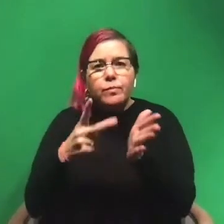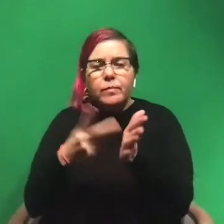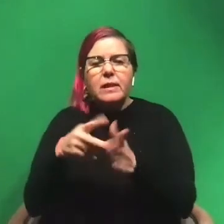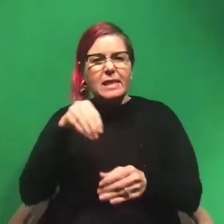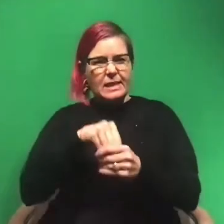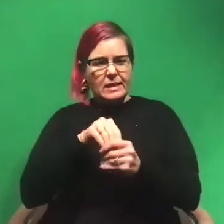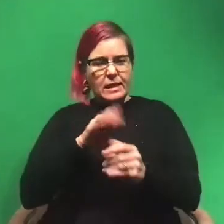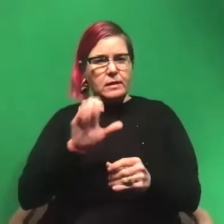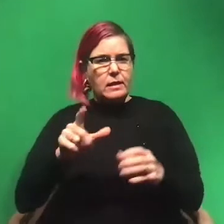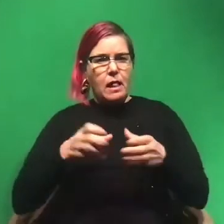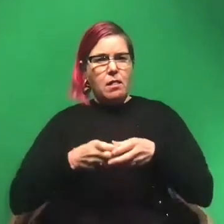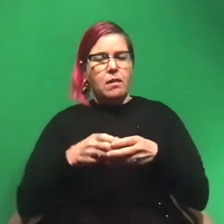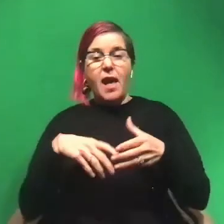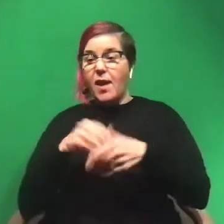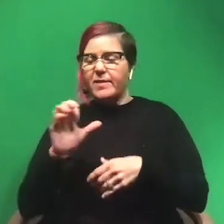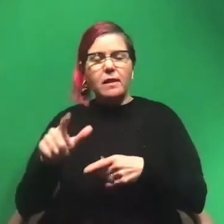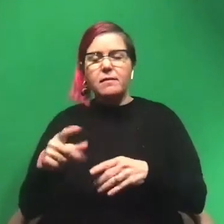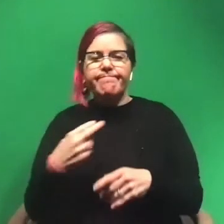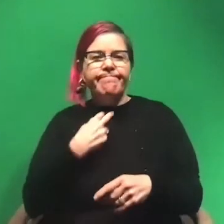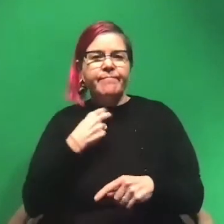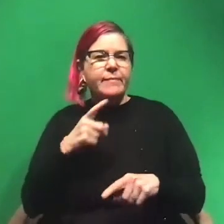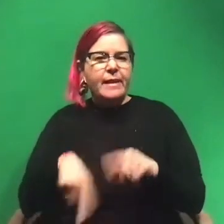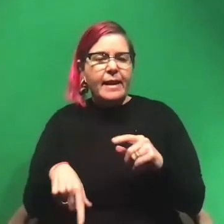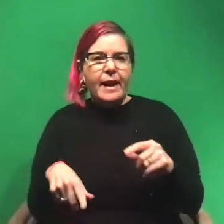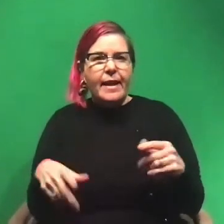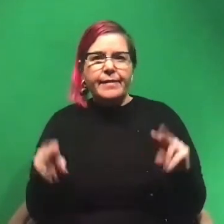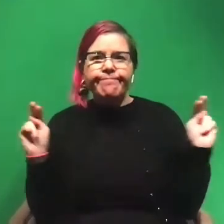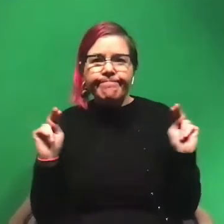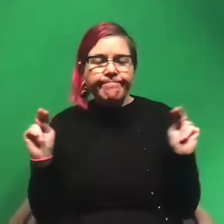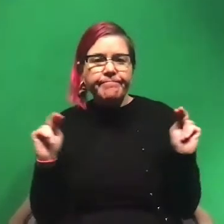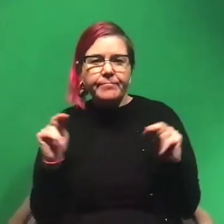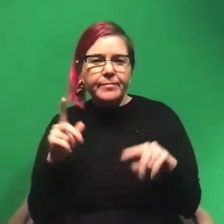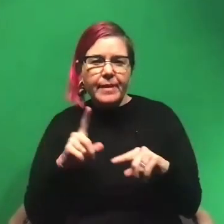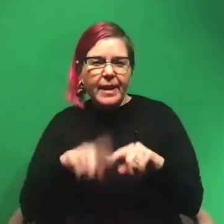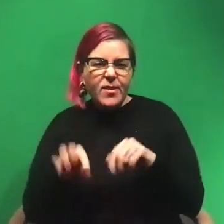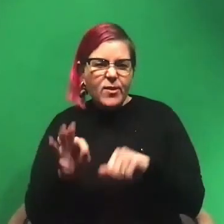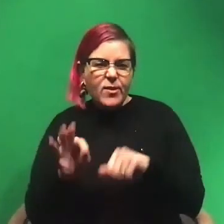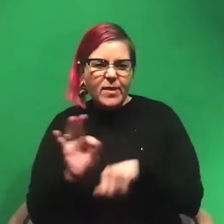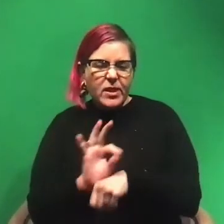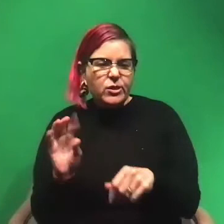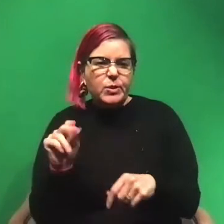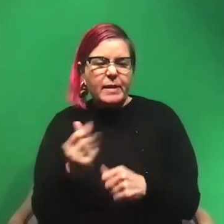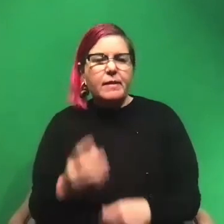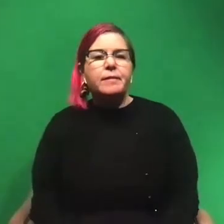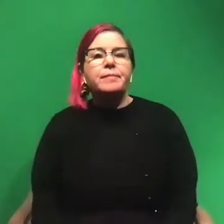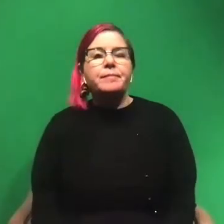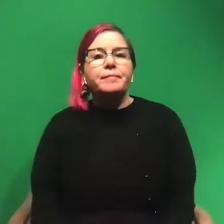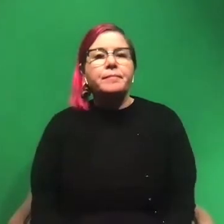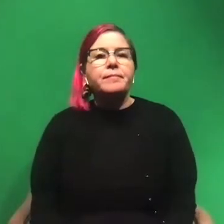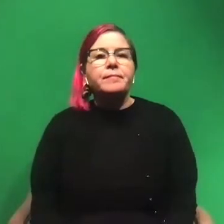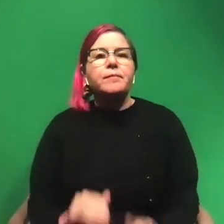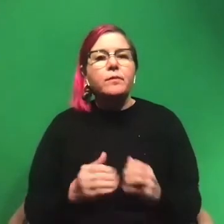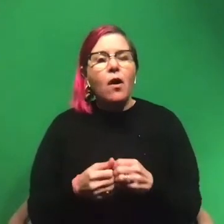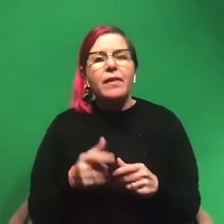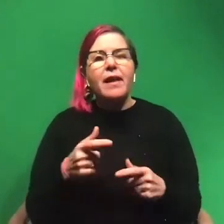cell. Outside of the cell, they are inert. They really cannot do anything. Essentially, all the steps in the quote-unquote